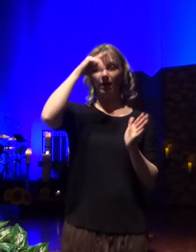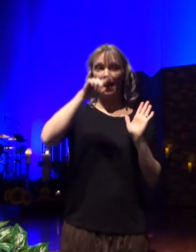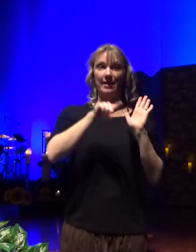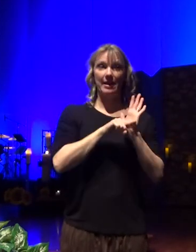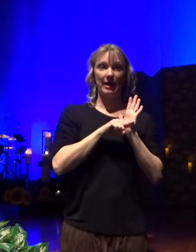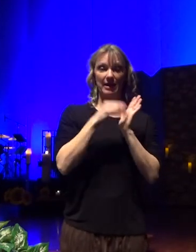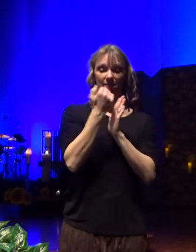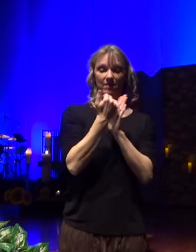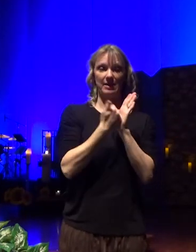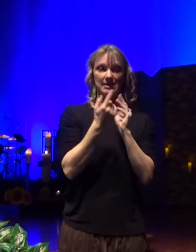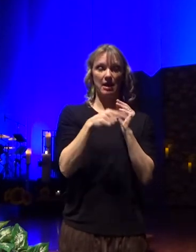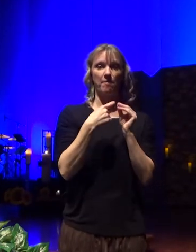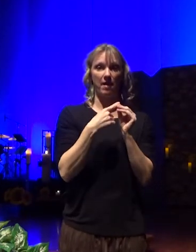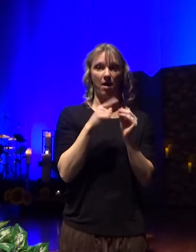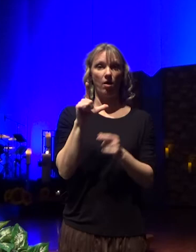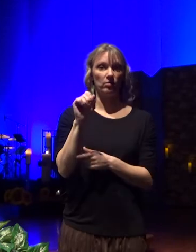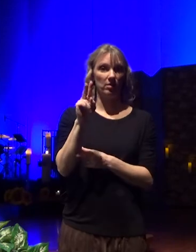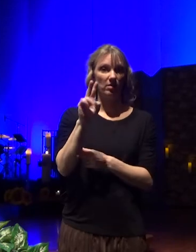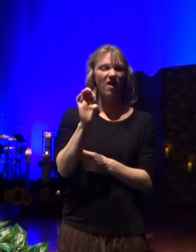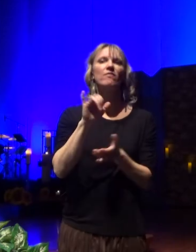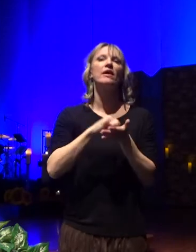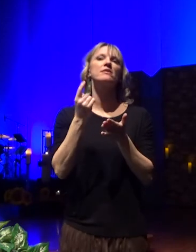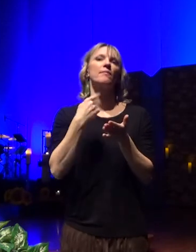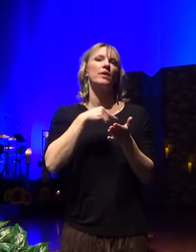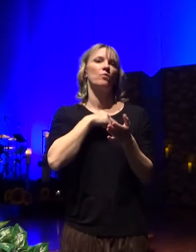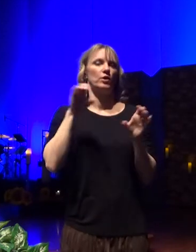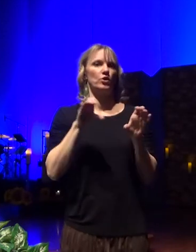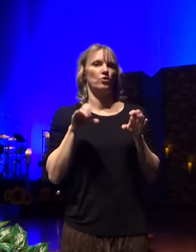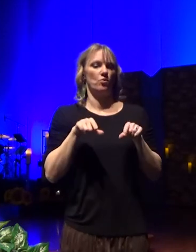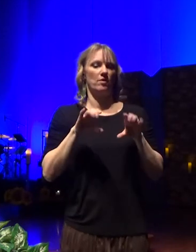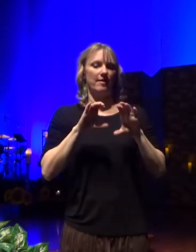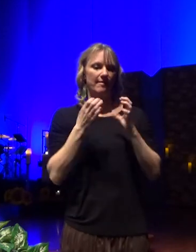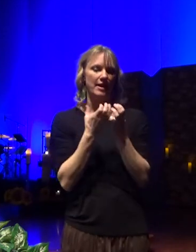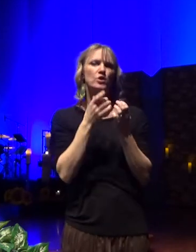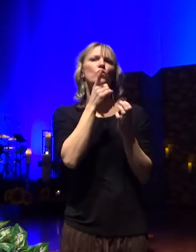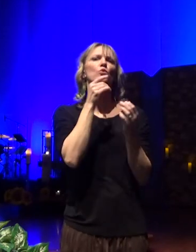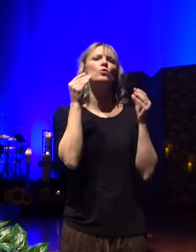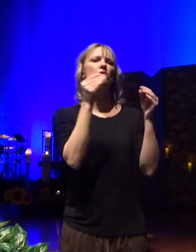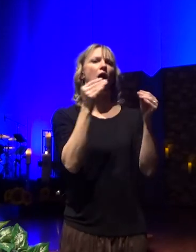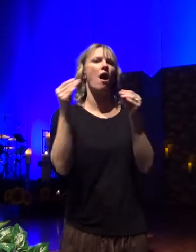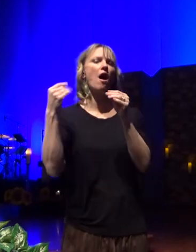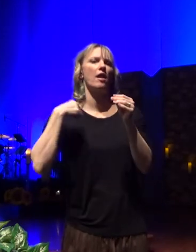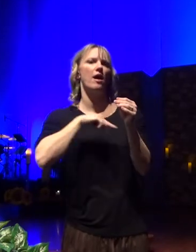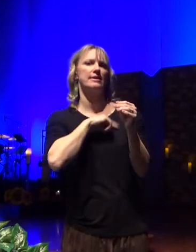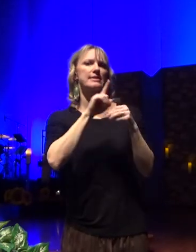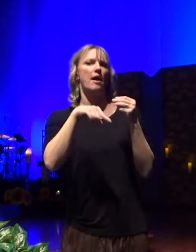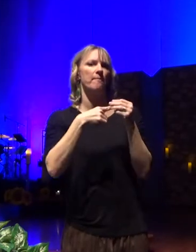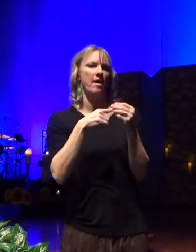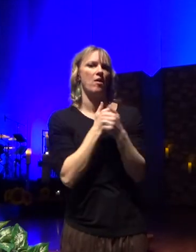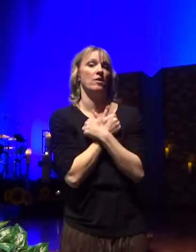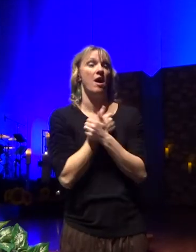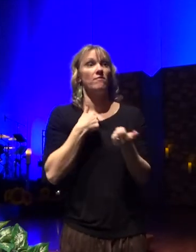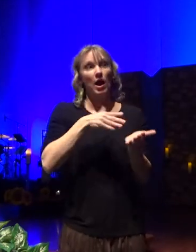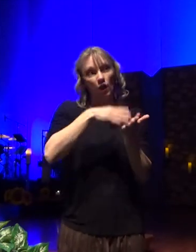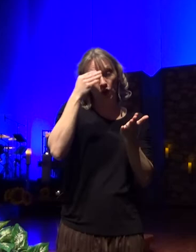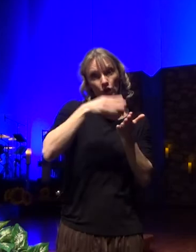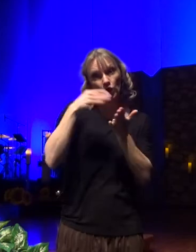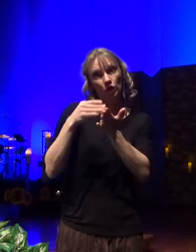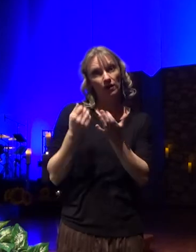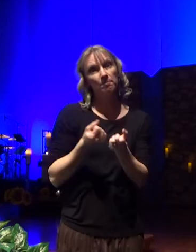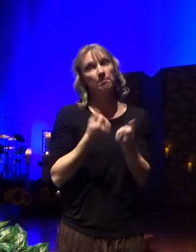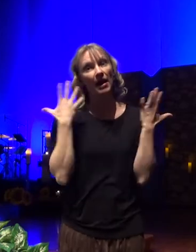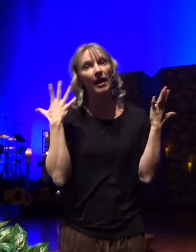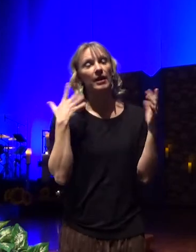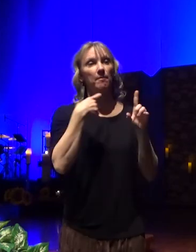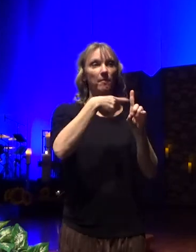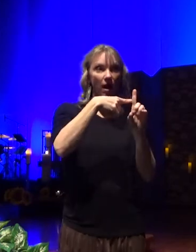very negative lesson about love. And that's one of the things we'll do in the classes. We'll look at who taught us about love. And I learned many positive